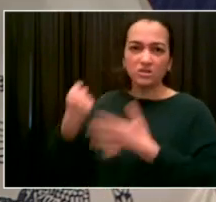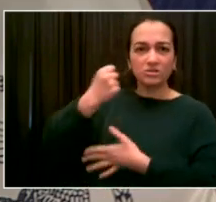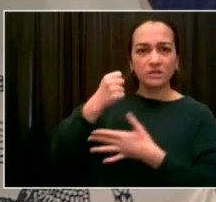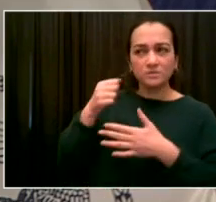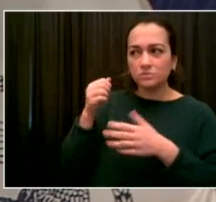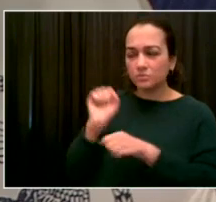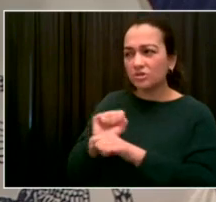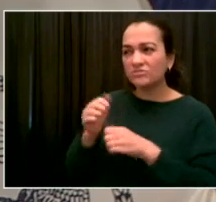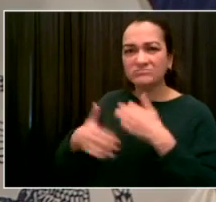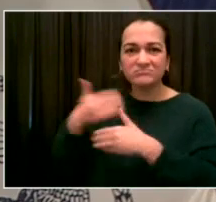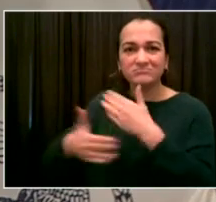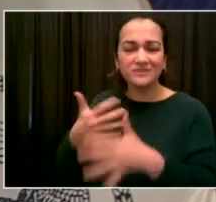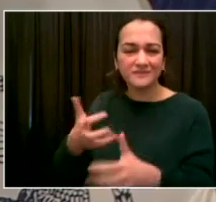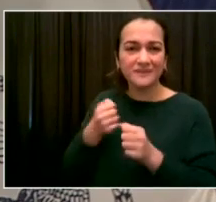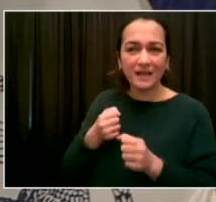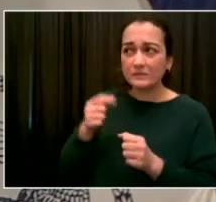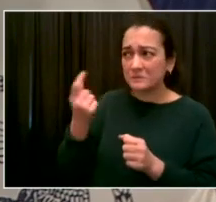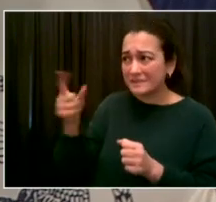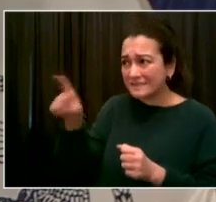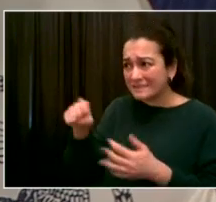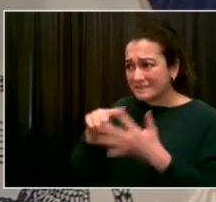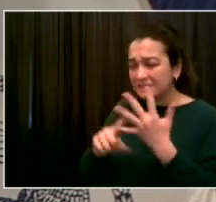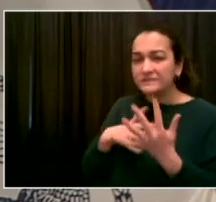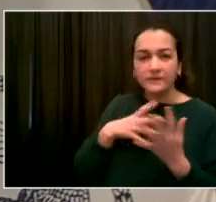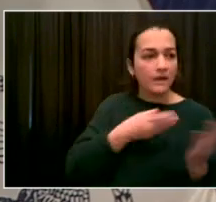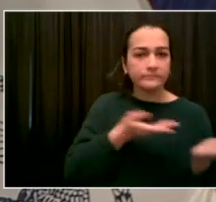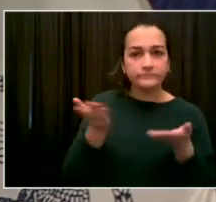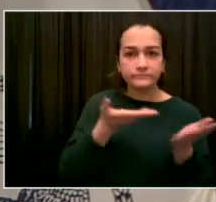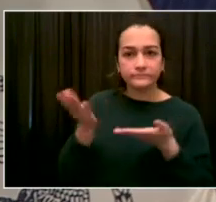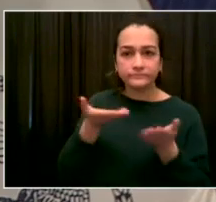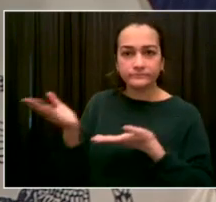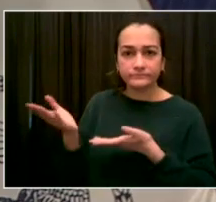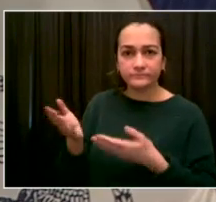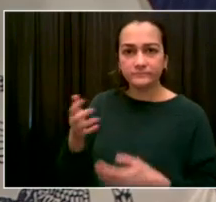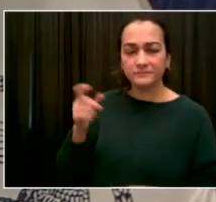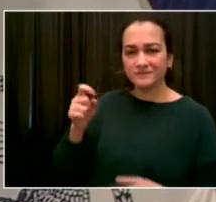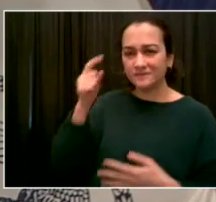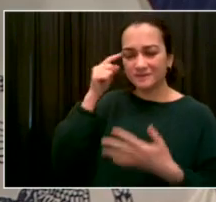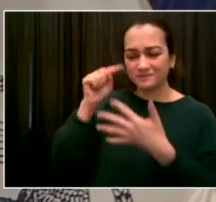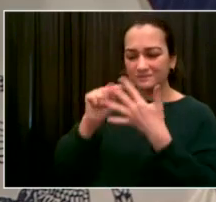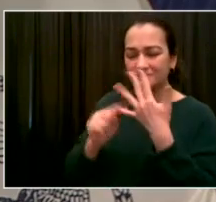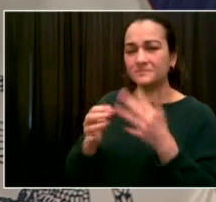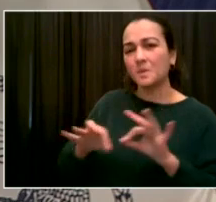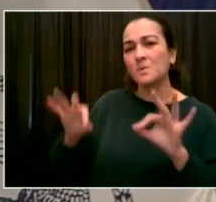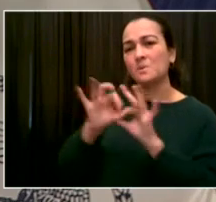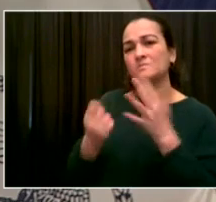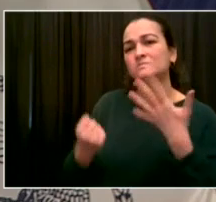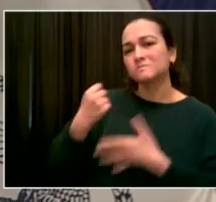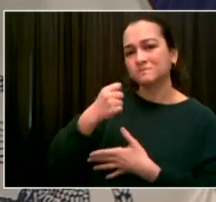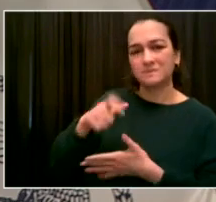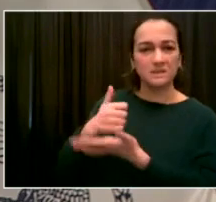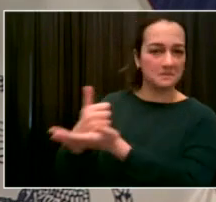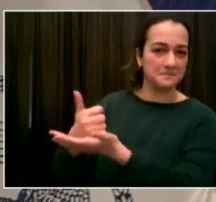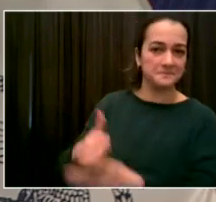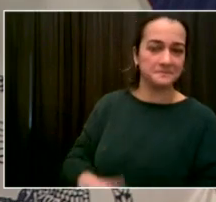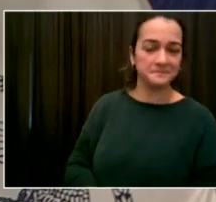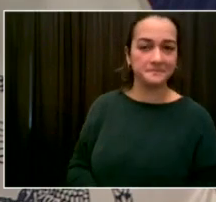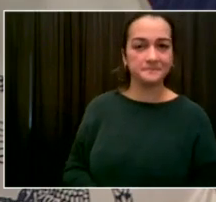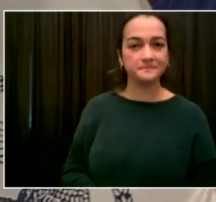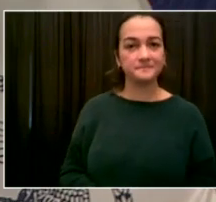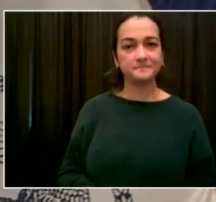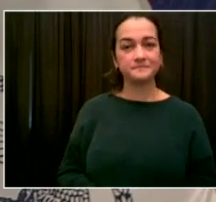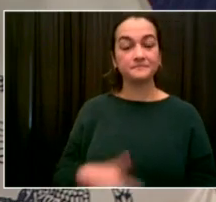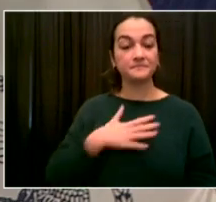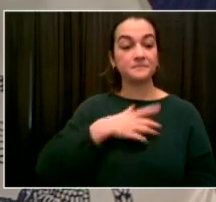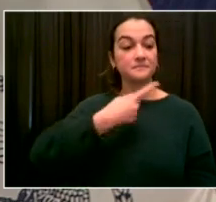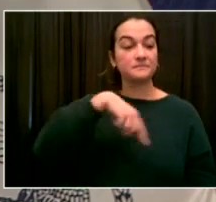them. And obviously the coordination with utilities as well. So I'll have the team double back today with the NYCHA leadership